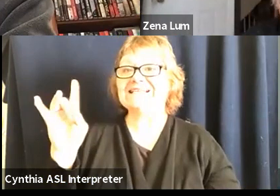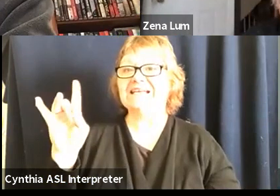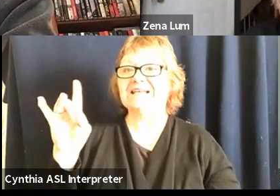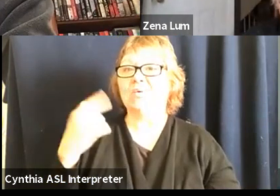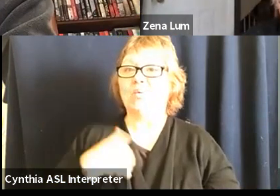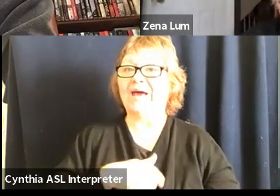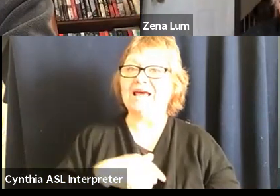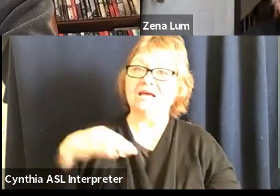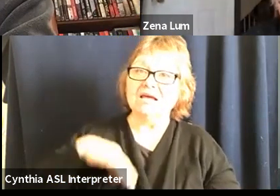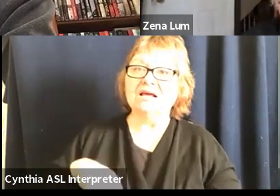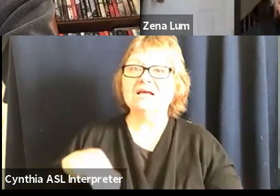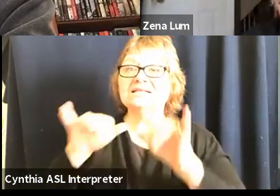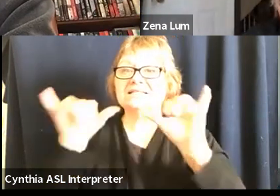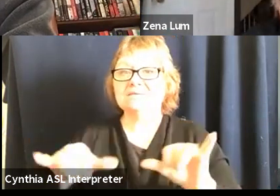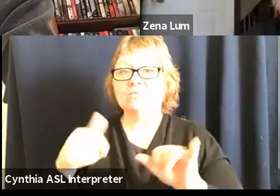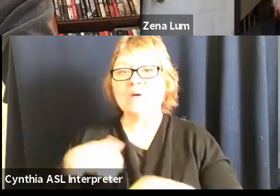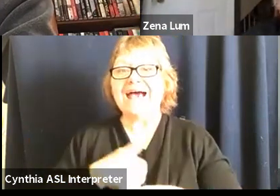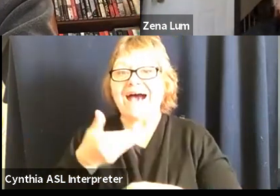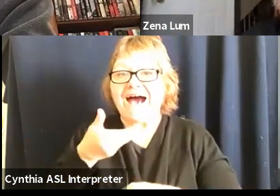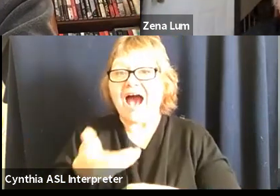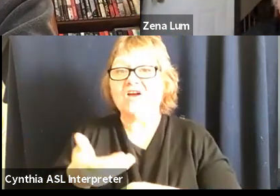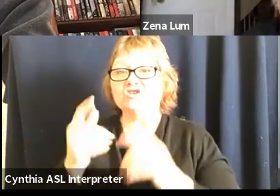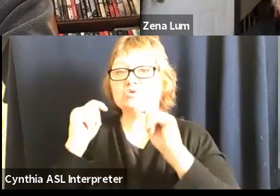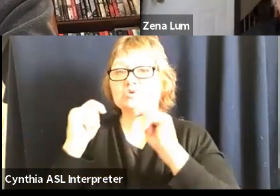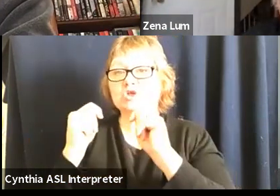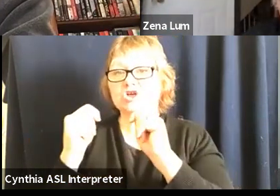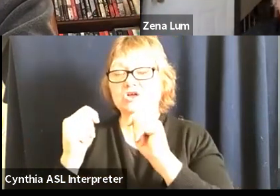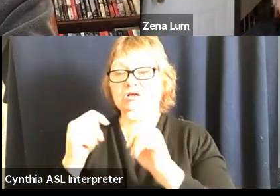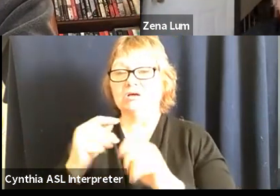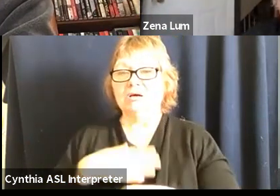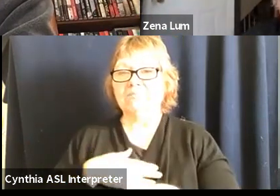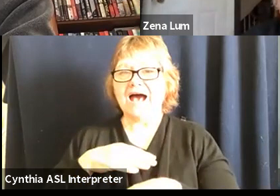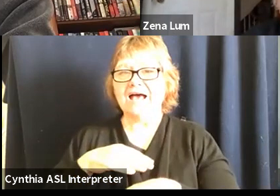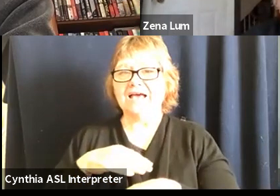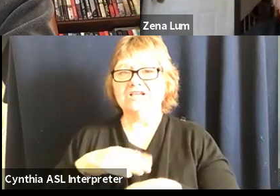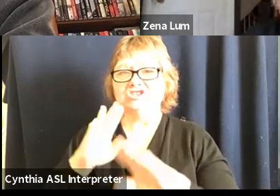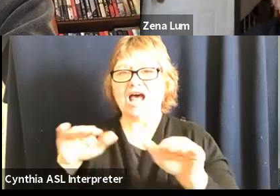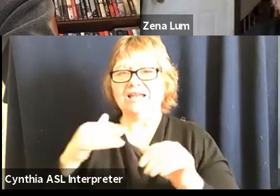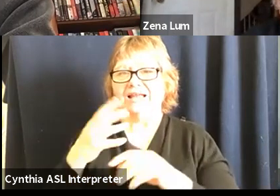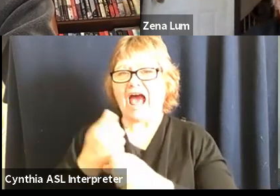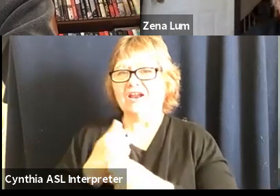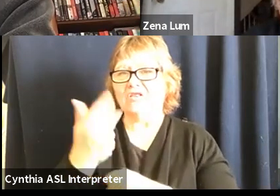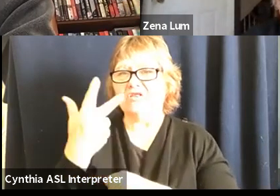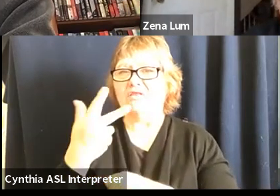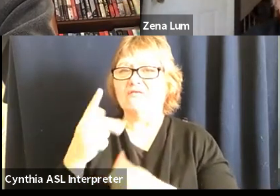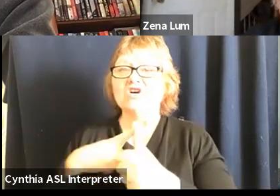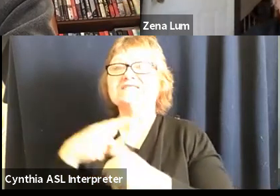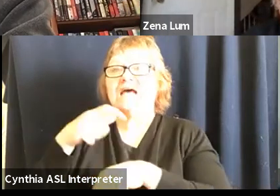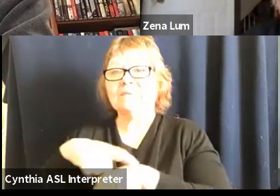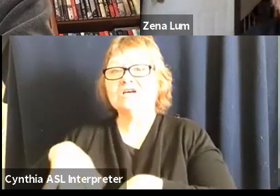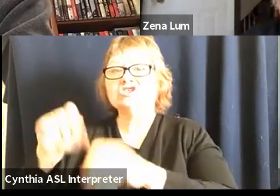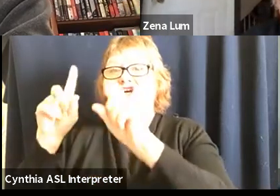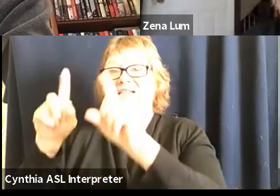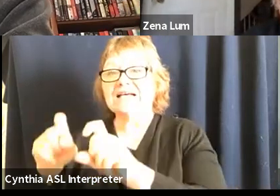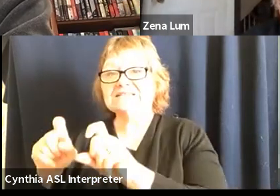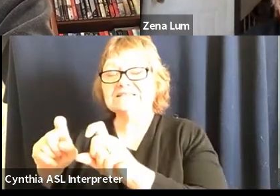We hired a tutor. My child, I think, got three answers correct the first time they took